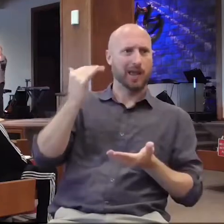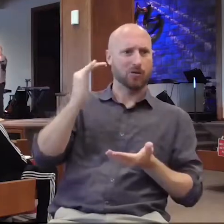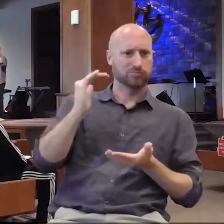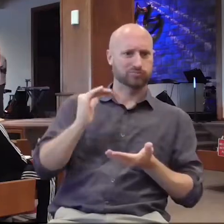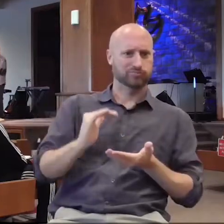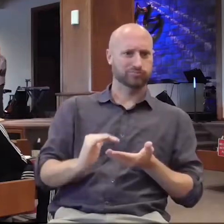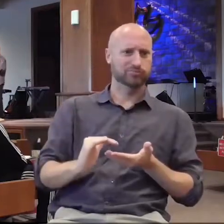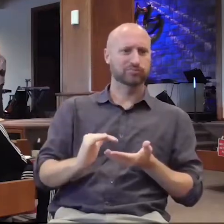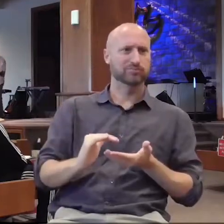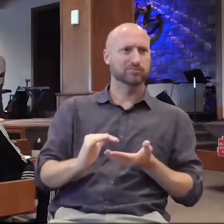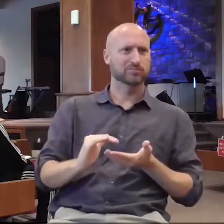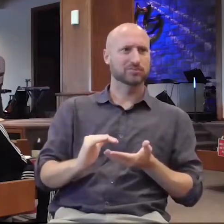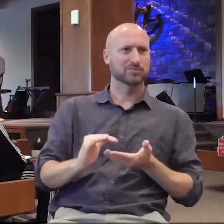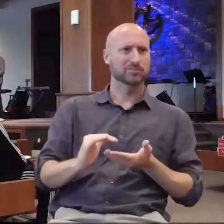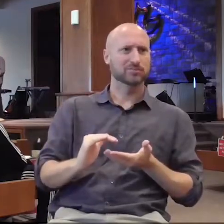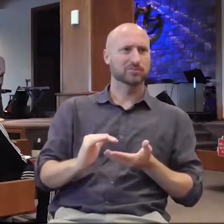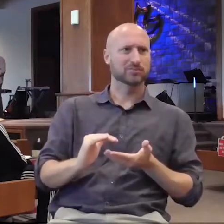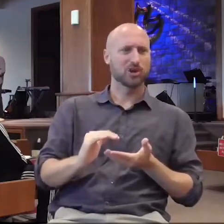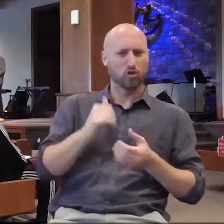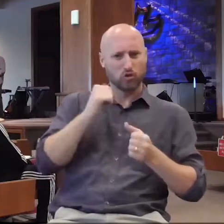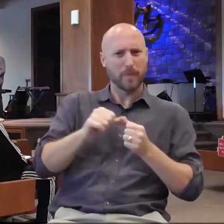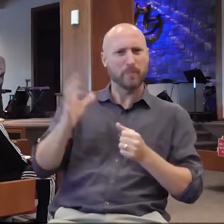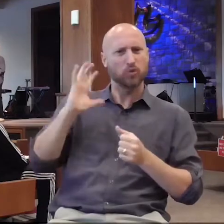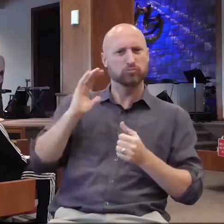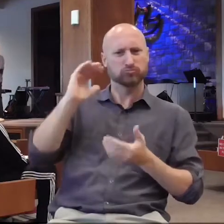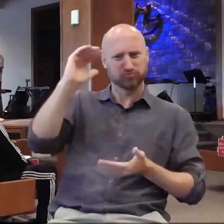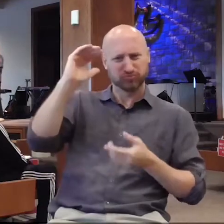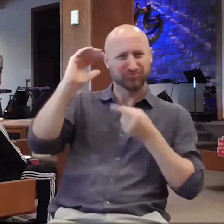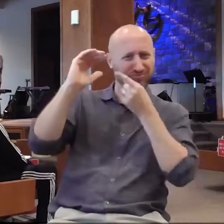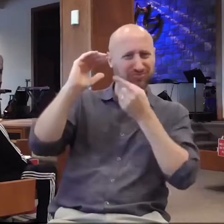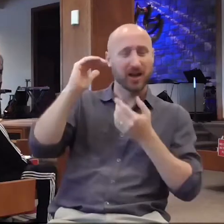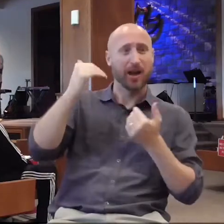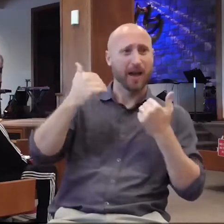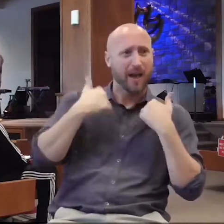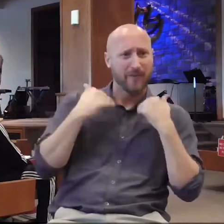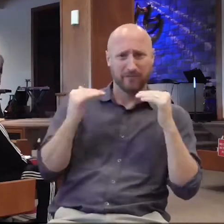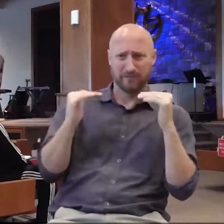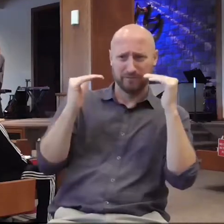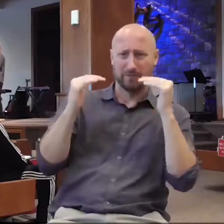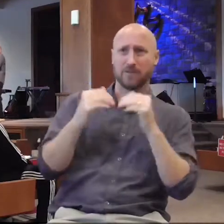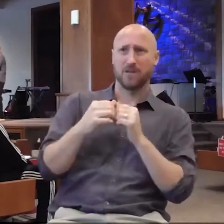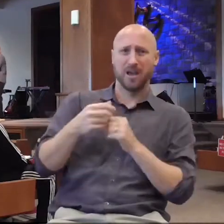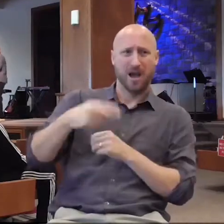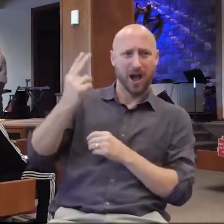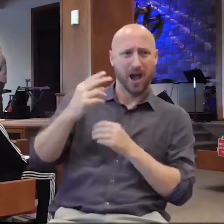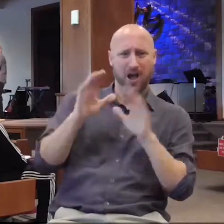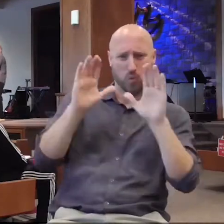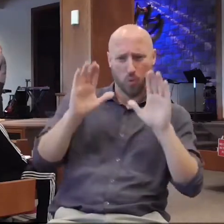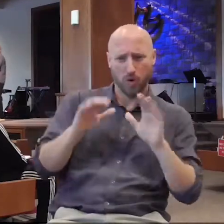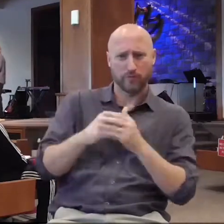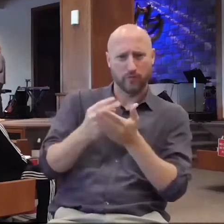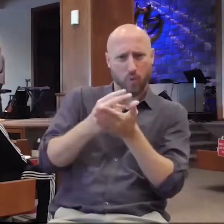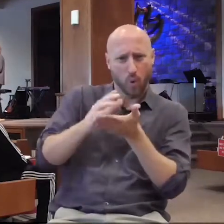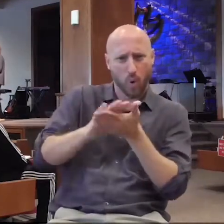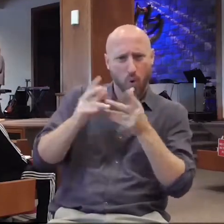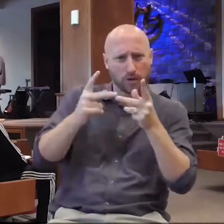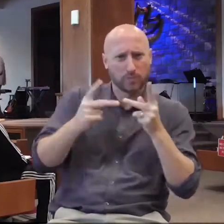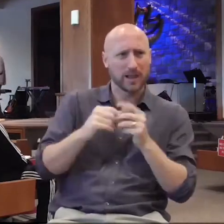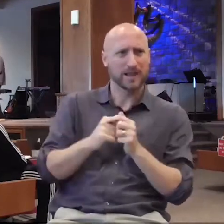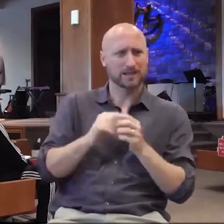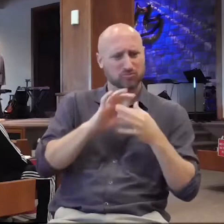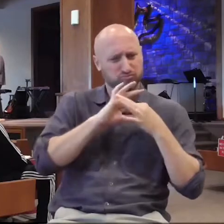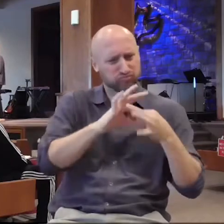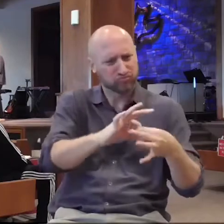Ephesians. He says, remember from where you're fallen. There was that high, wonderful, holy place